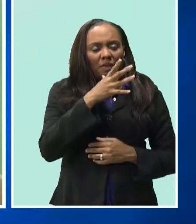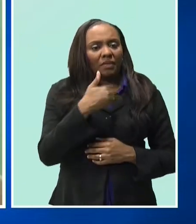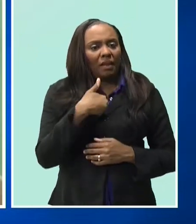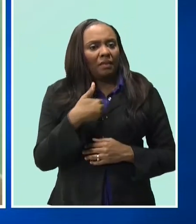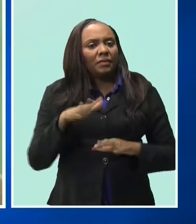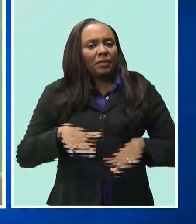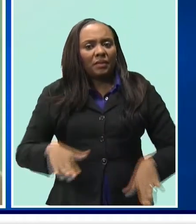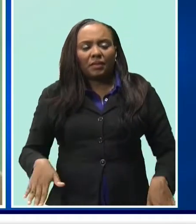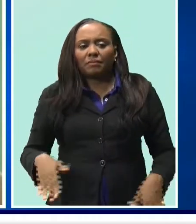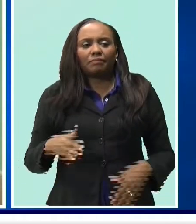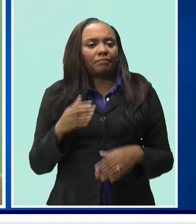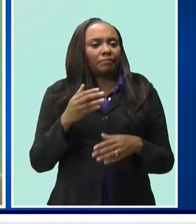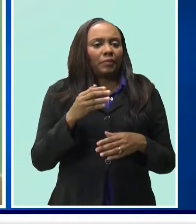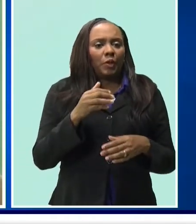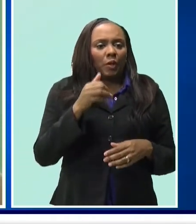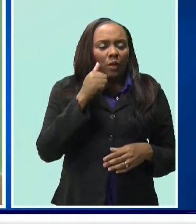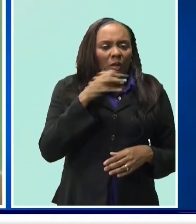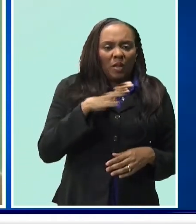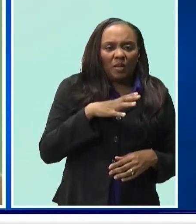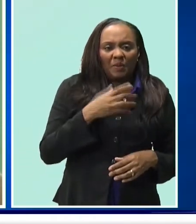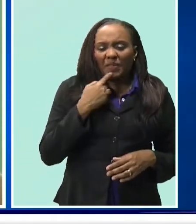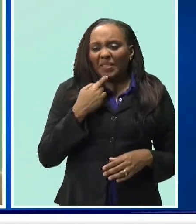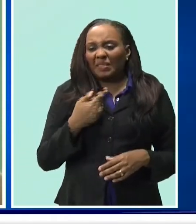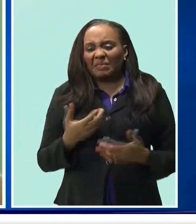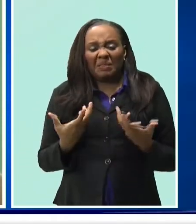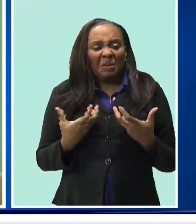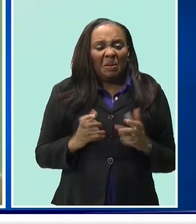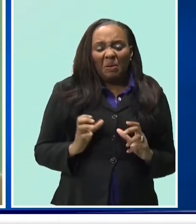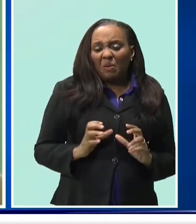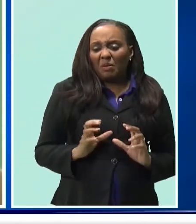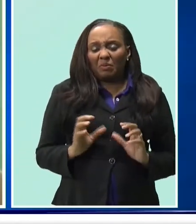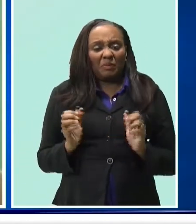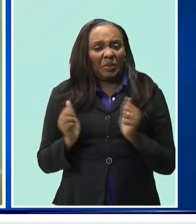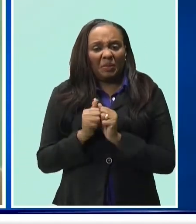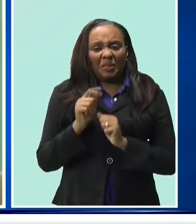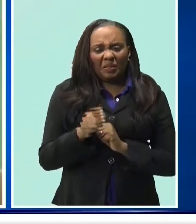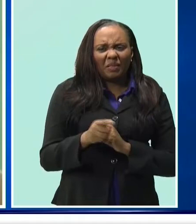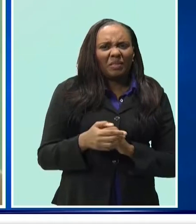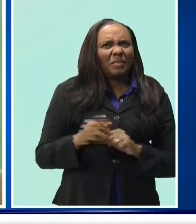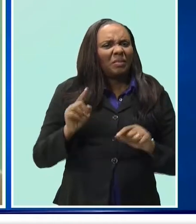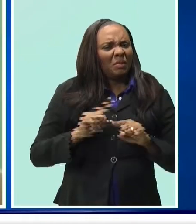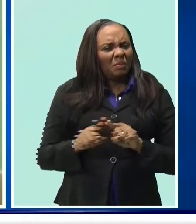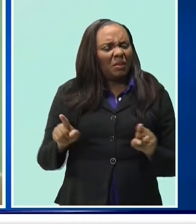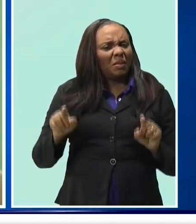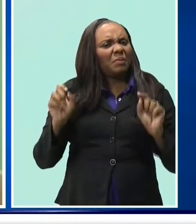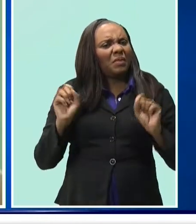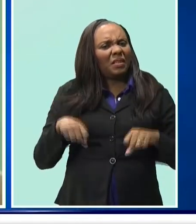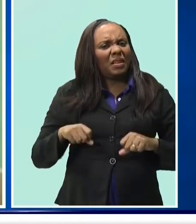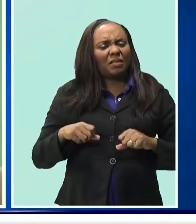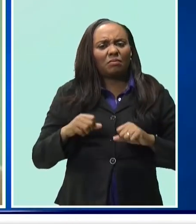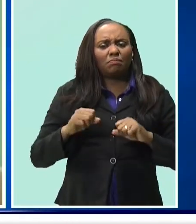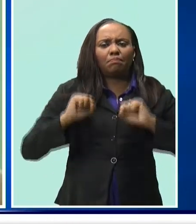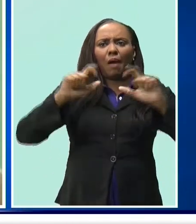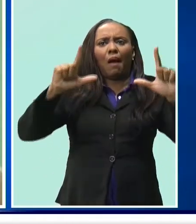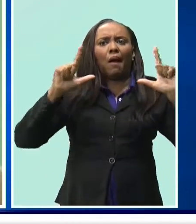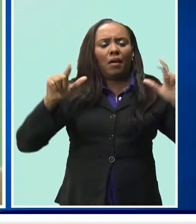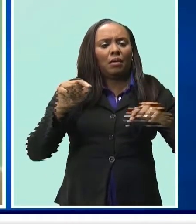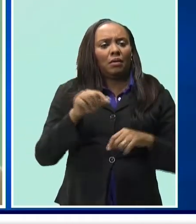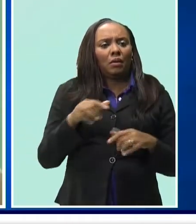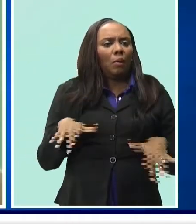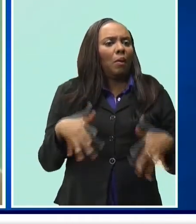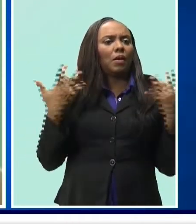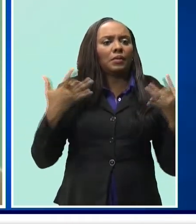the excuses are that you don't want to be in the same space or whatever the case is. You can use the same medium, use Zoom, use